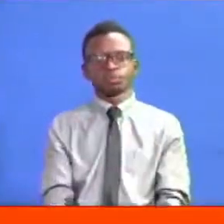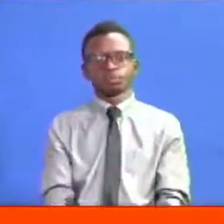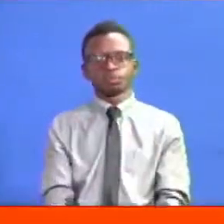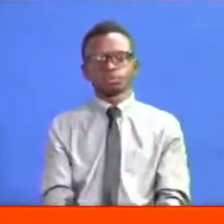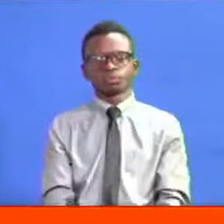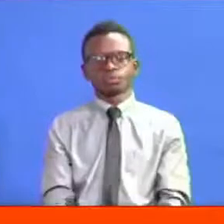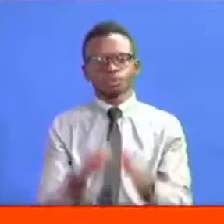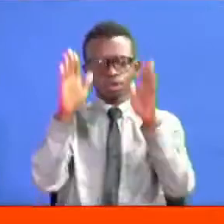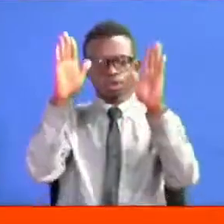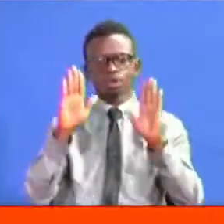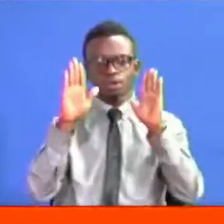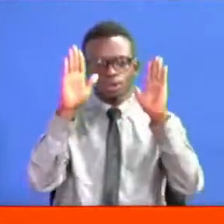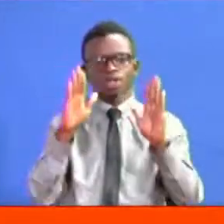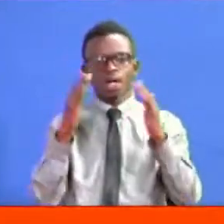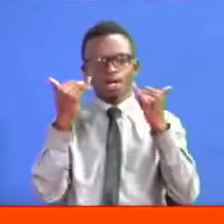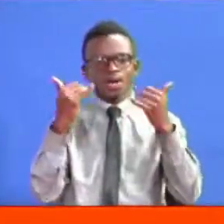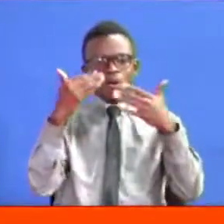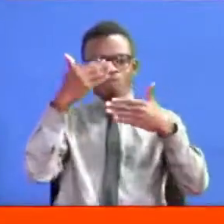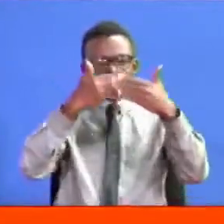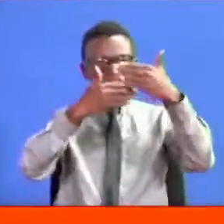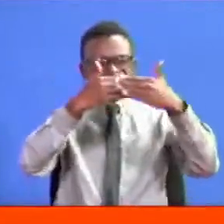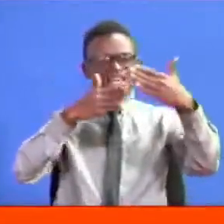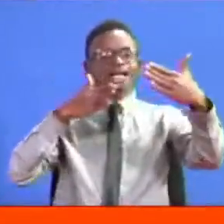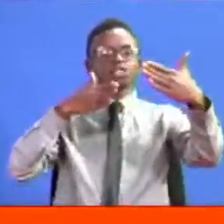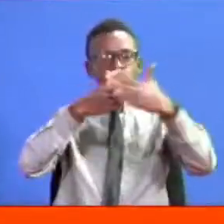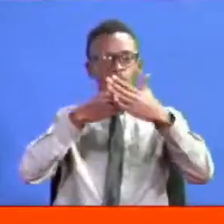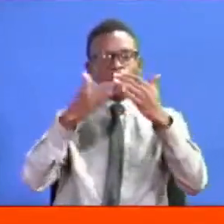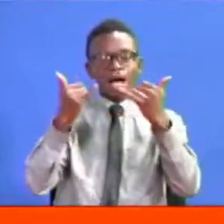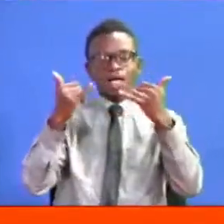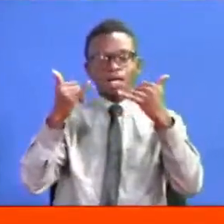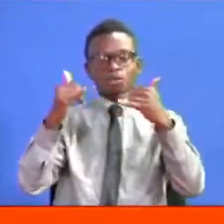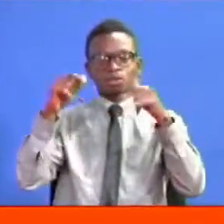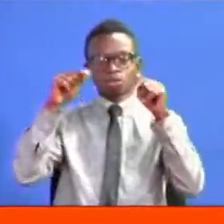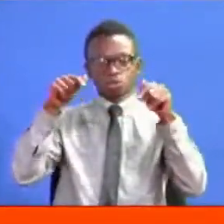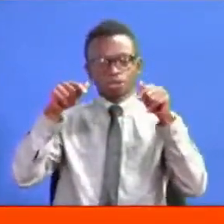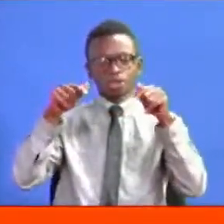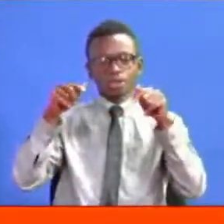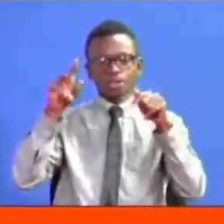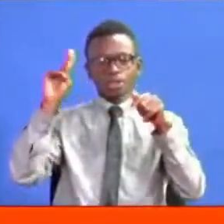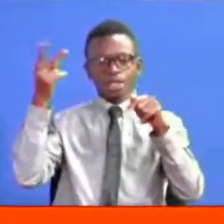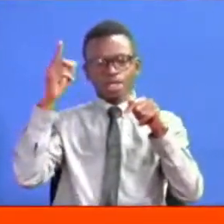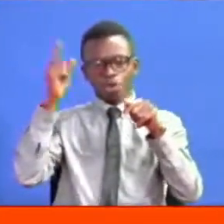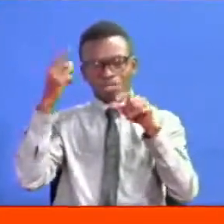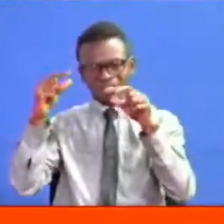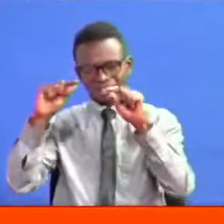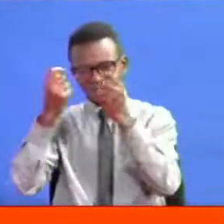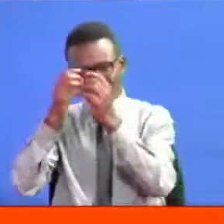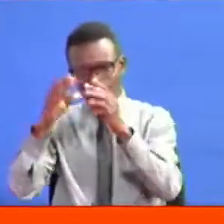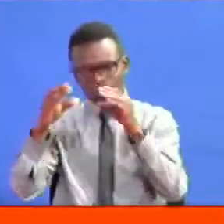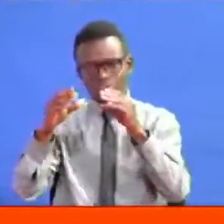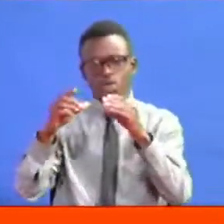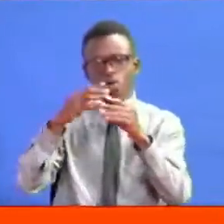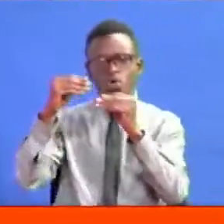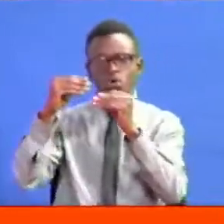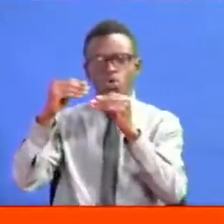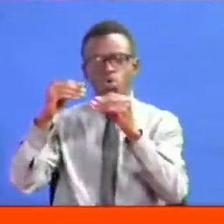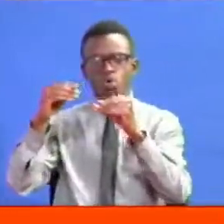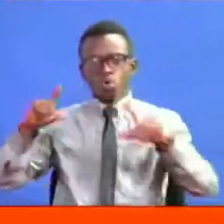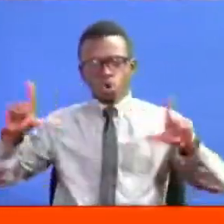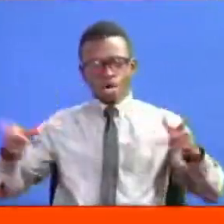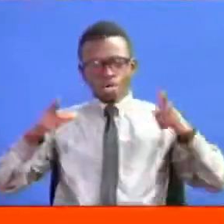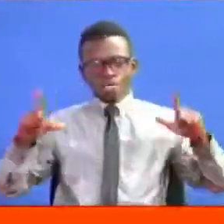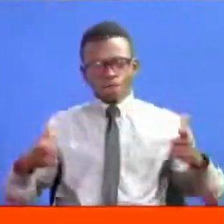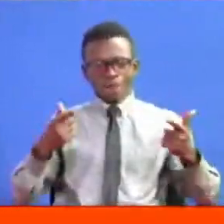The campaign window is in its last days, and today the Kenya Kwanza coalition has rallied residents of Nyahururu and Nanyuki in